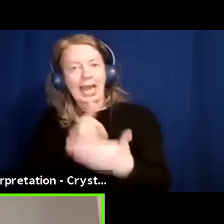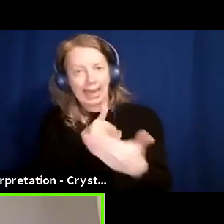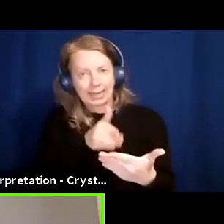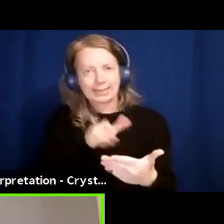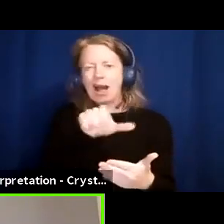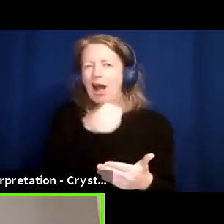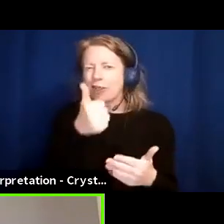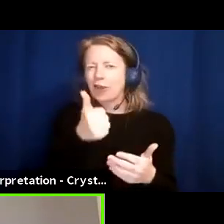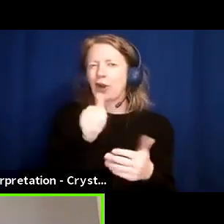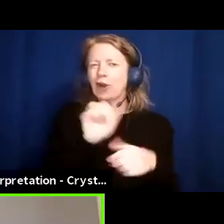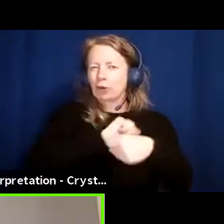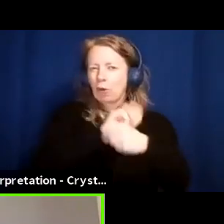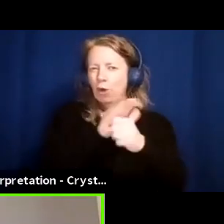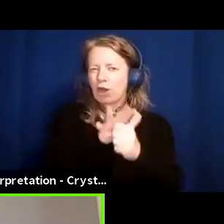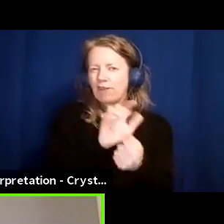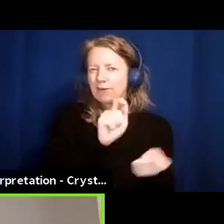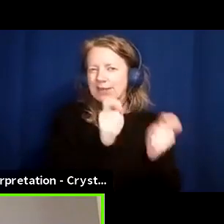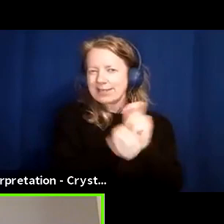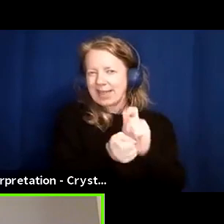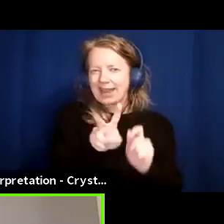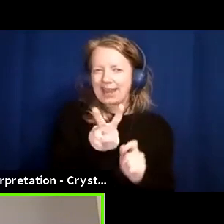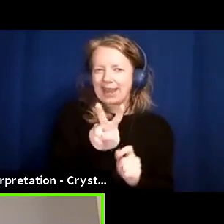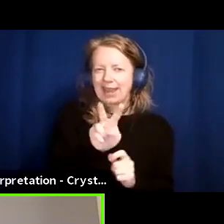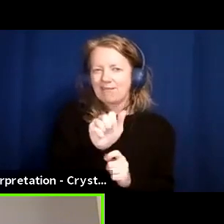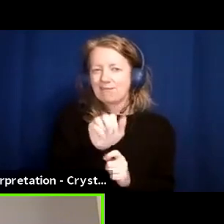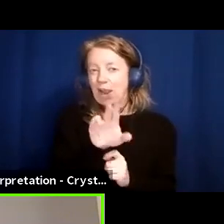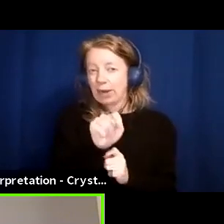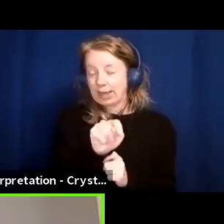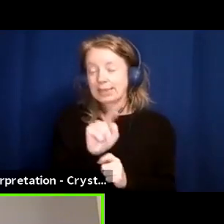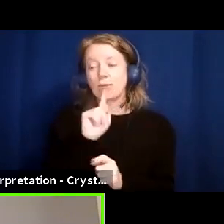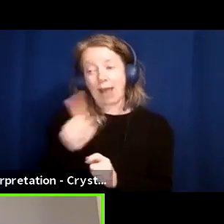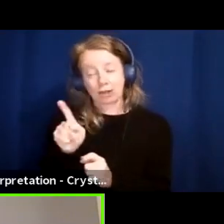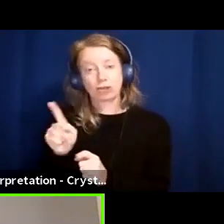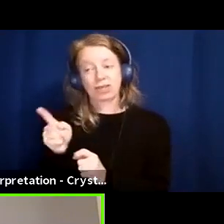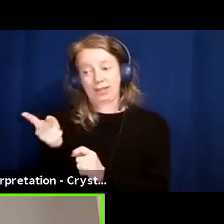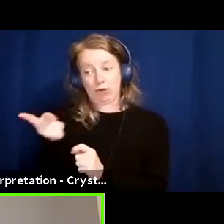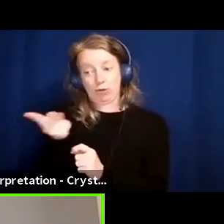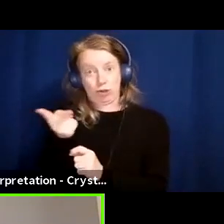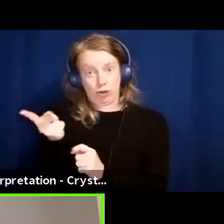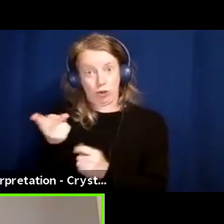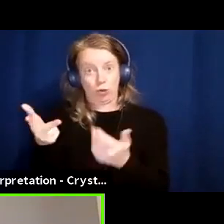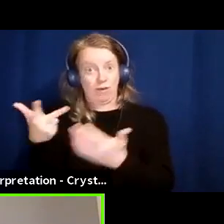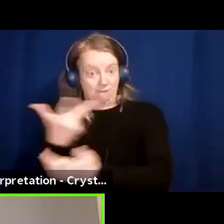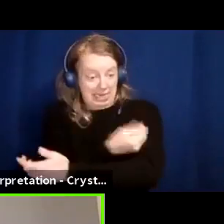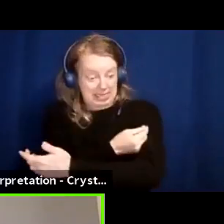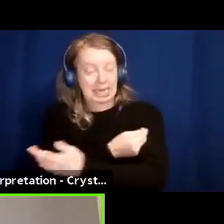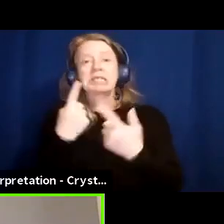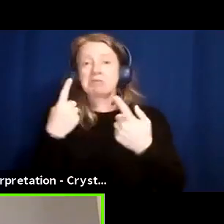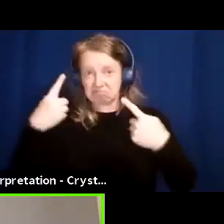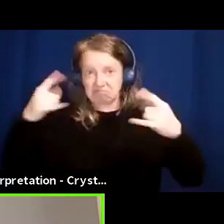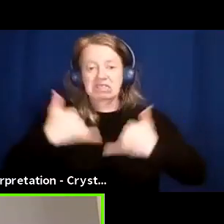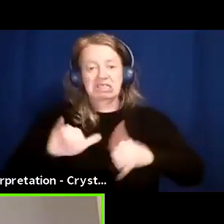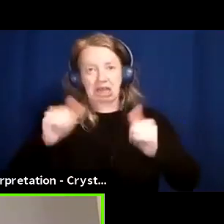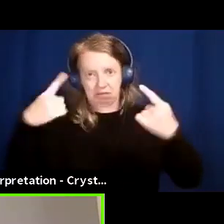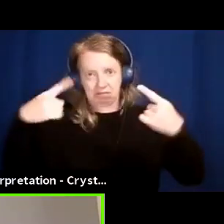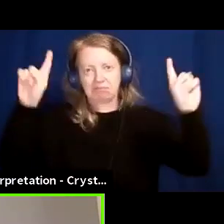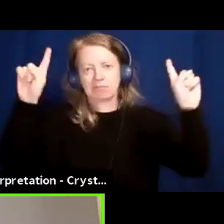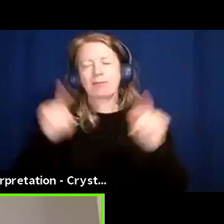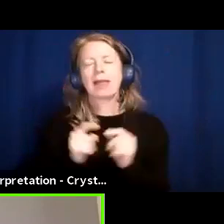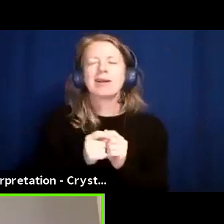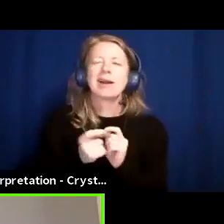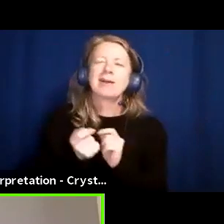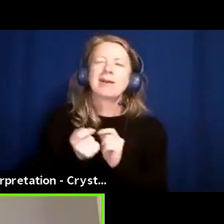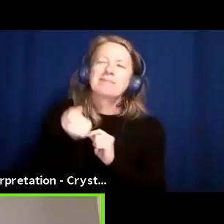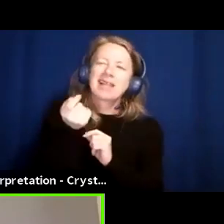effective. So you're still able to mount that good antibody response for the UK variant. They have seen a slight decrease in the antibody response with